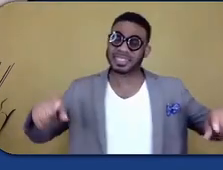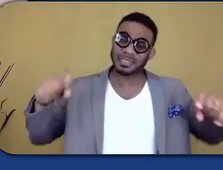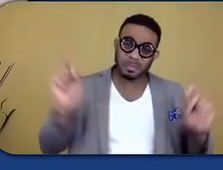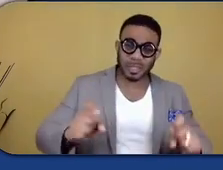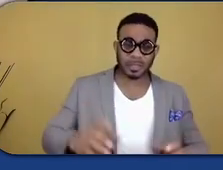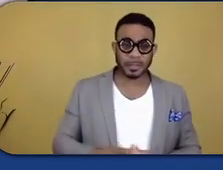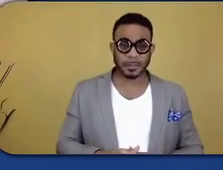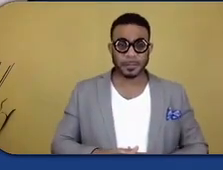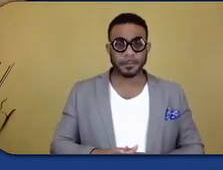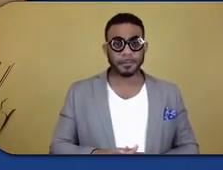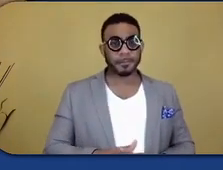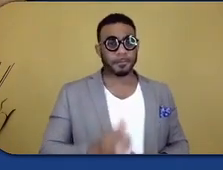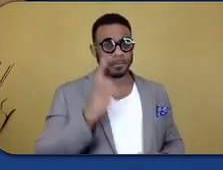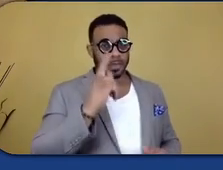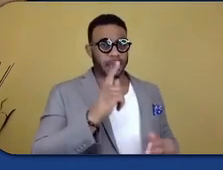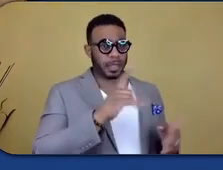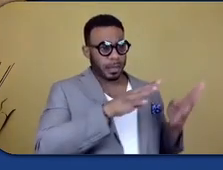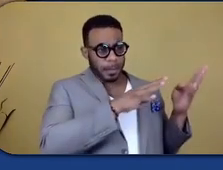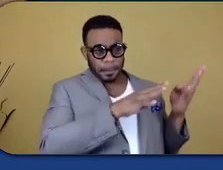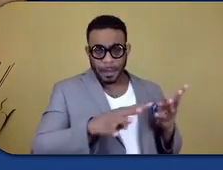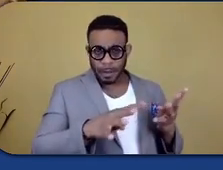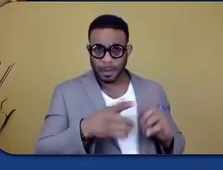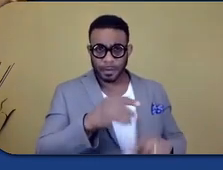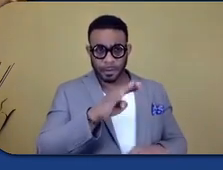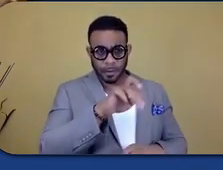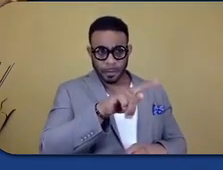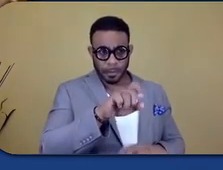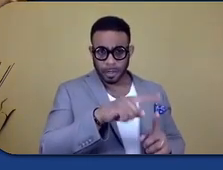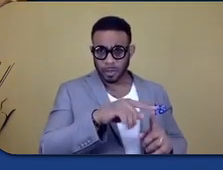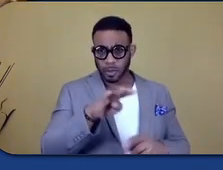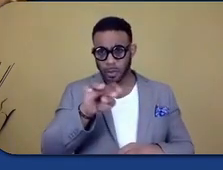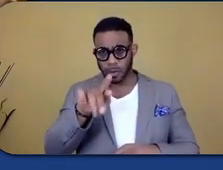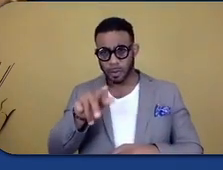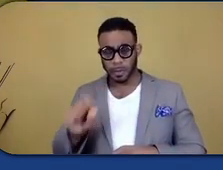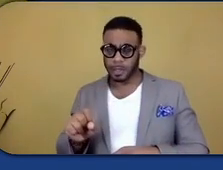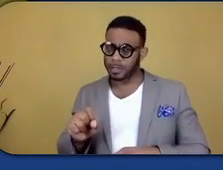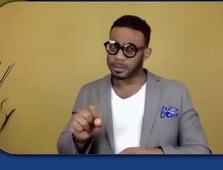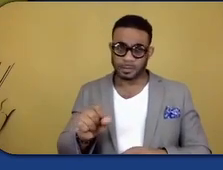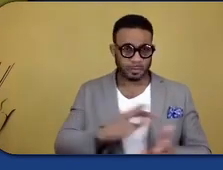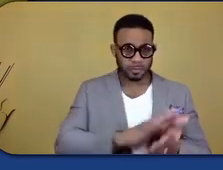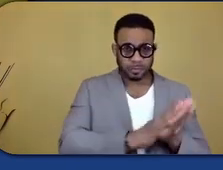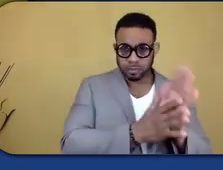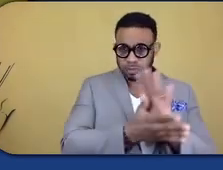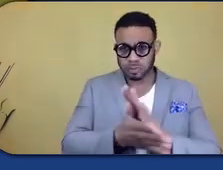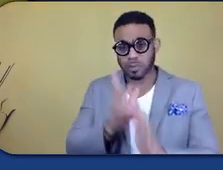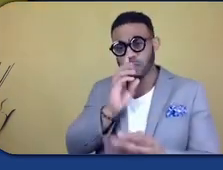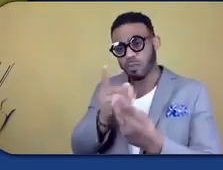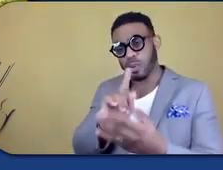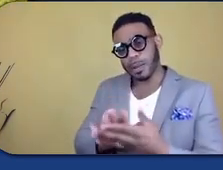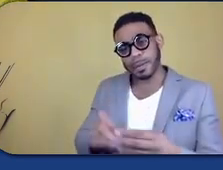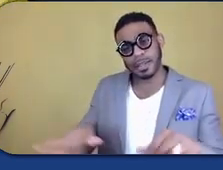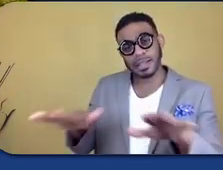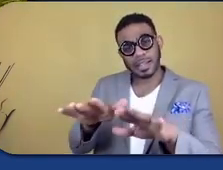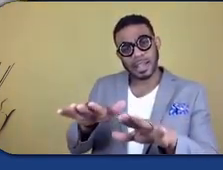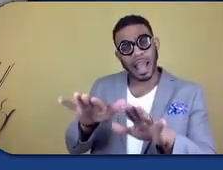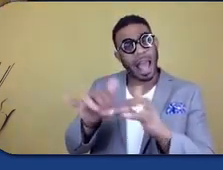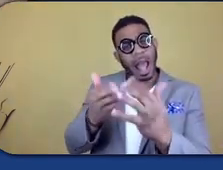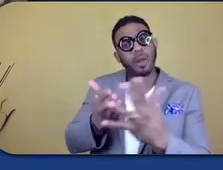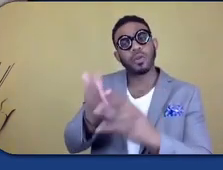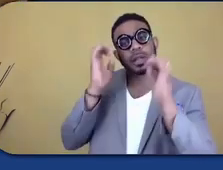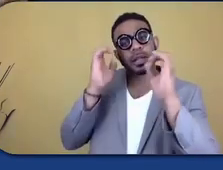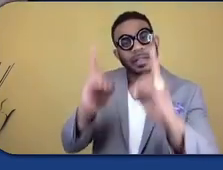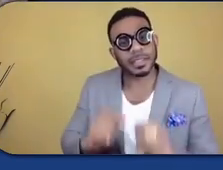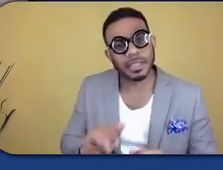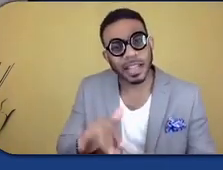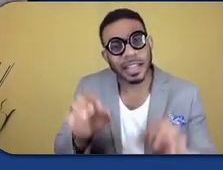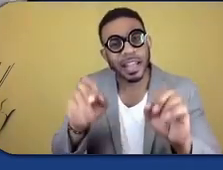learn. Coming up with an idea of setting up a facility like the Promised Land gives an opportunity for